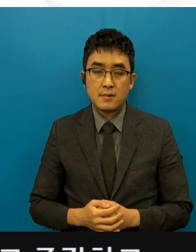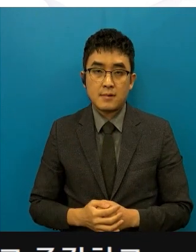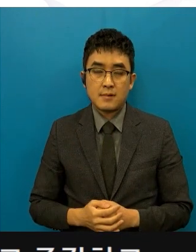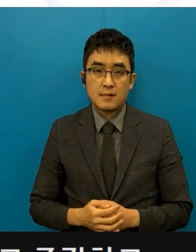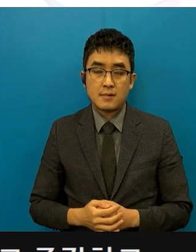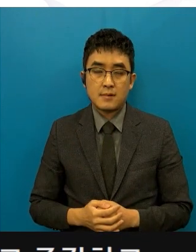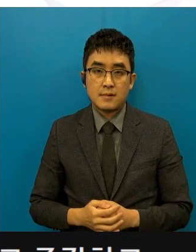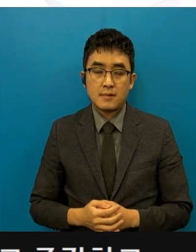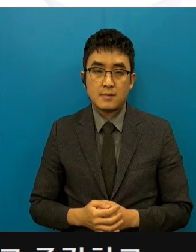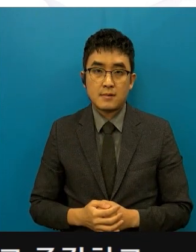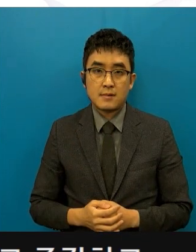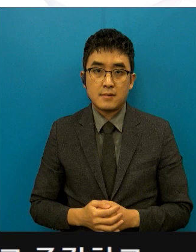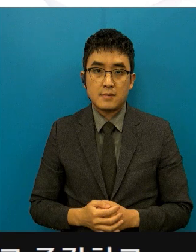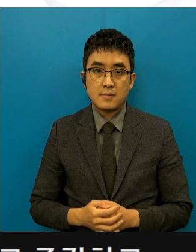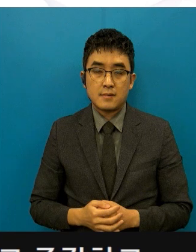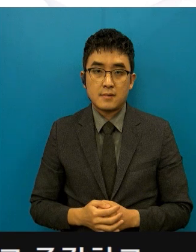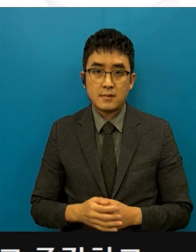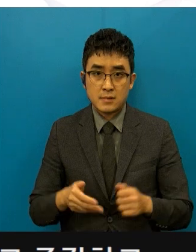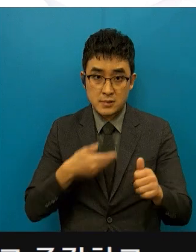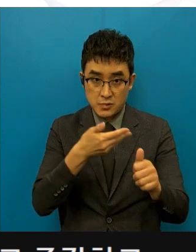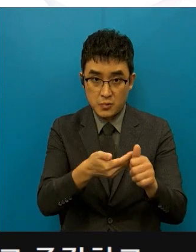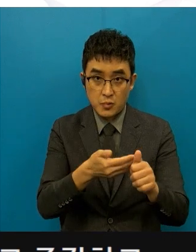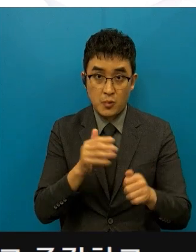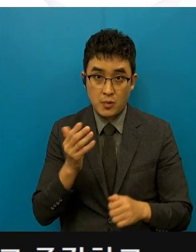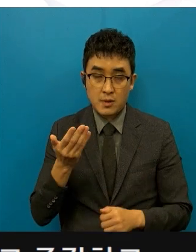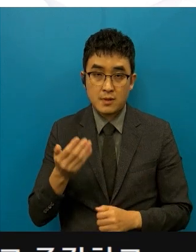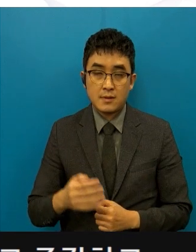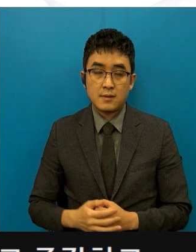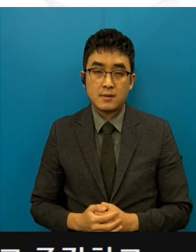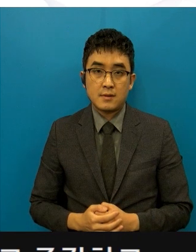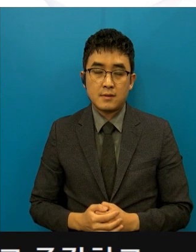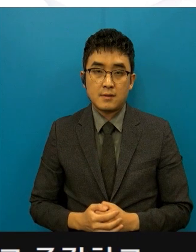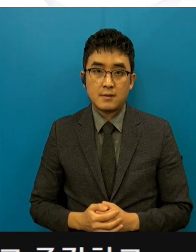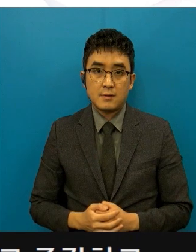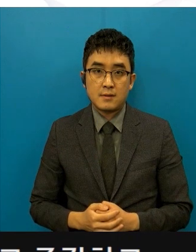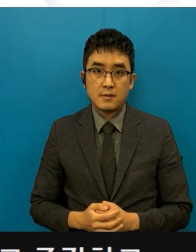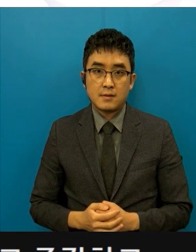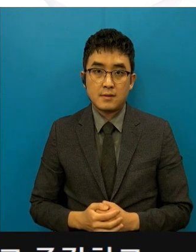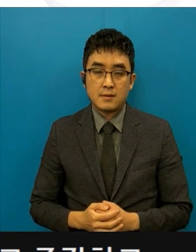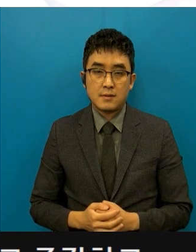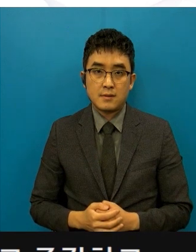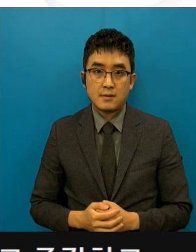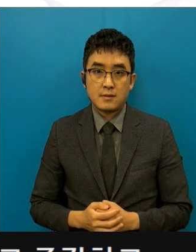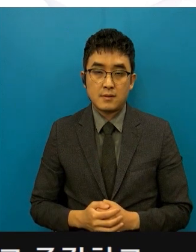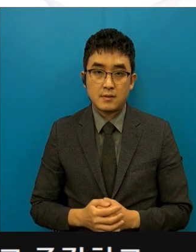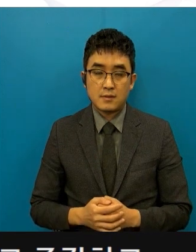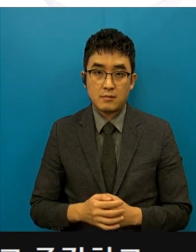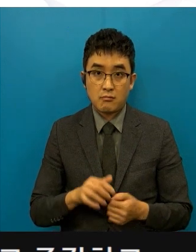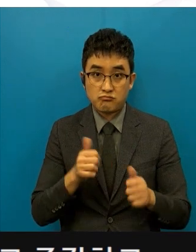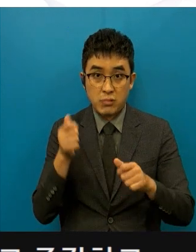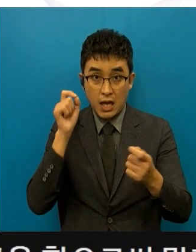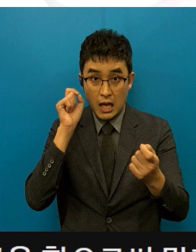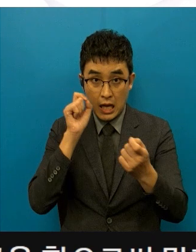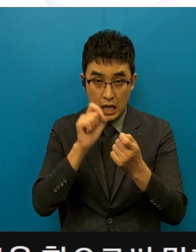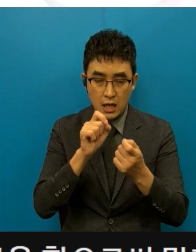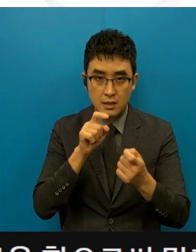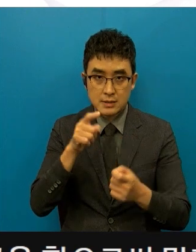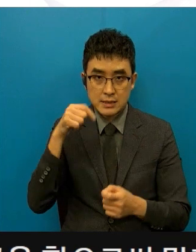only to dying patients. paradoxically,